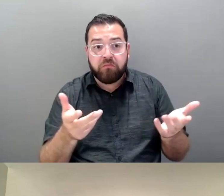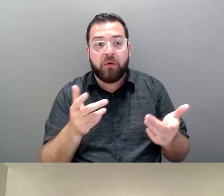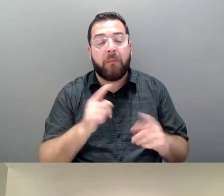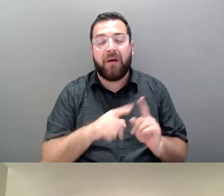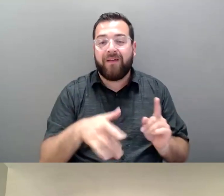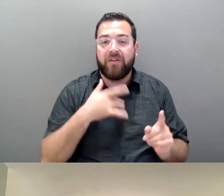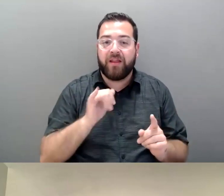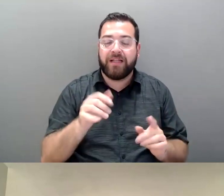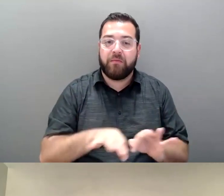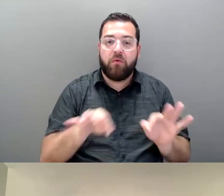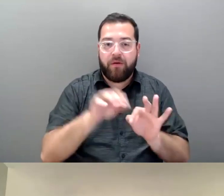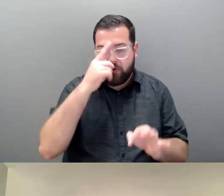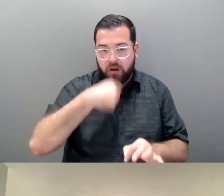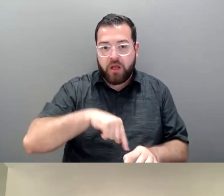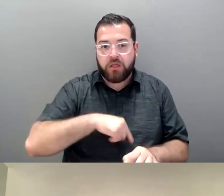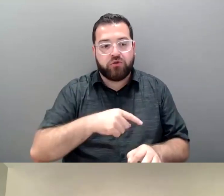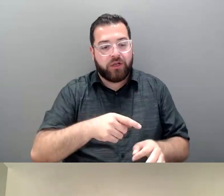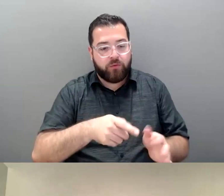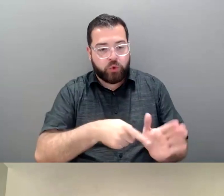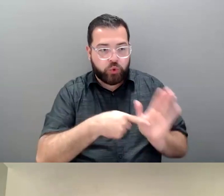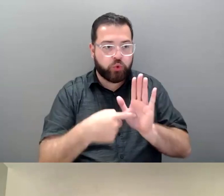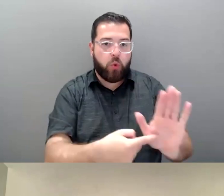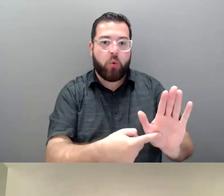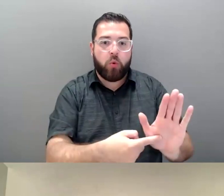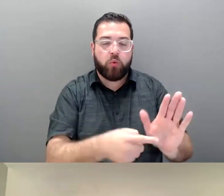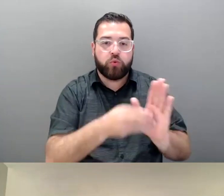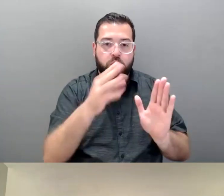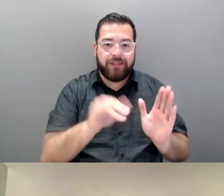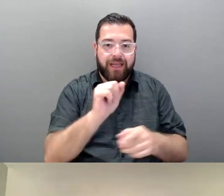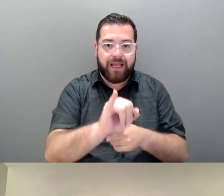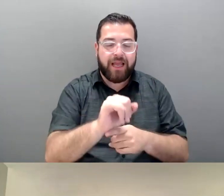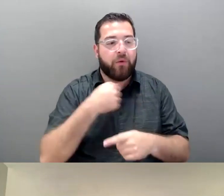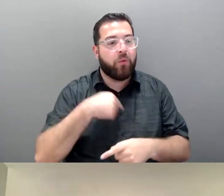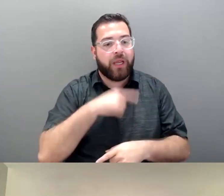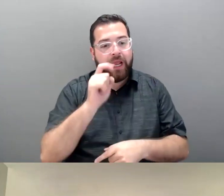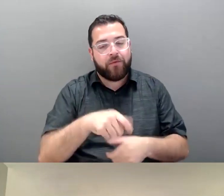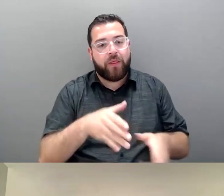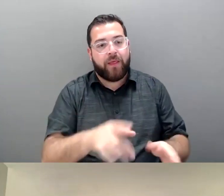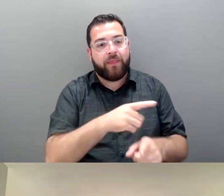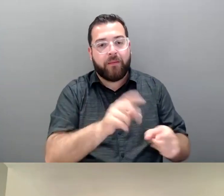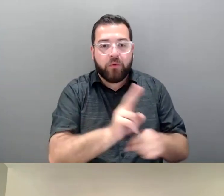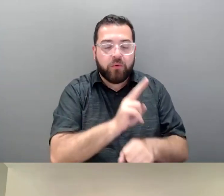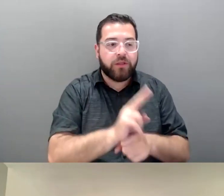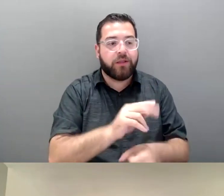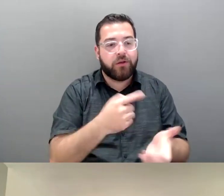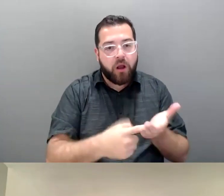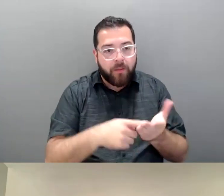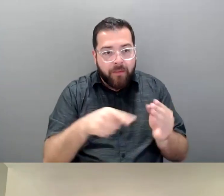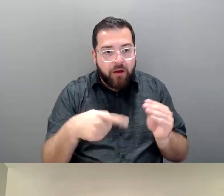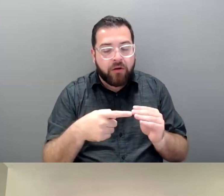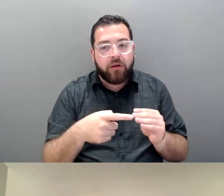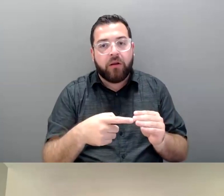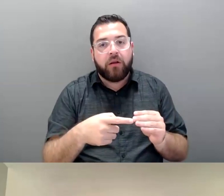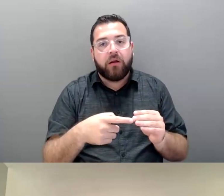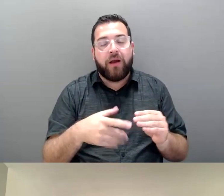AI to them and we have to let them use it and talk about it now after all of these. I've even thought like maybe even the